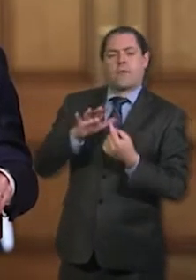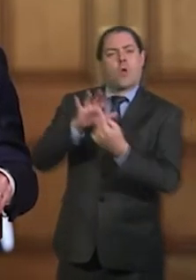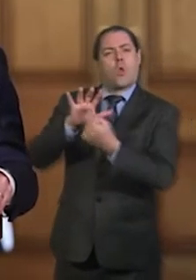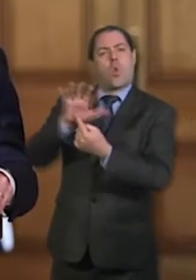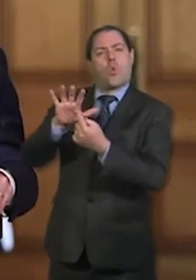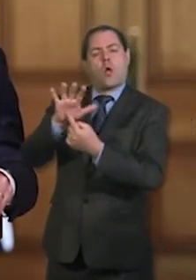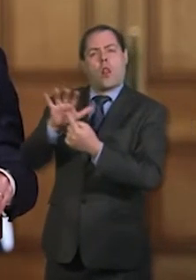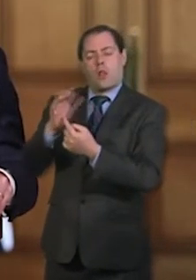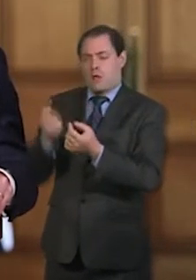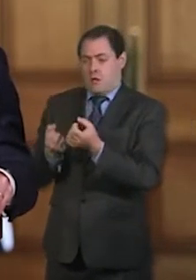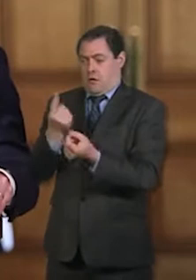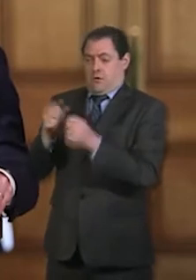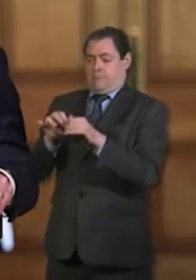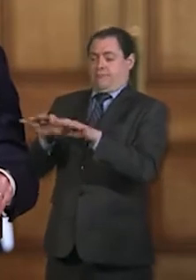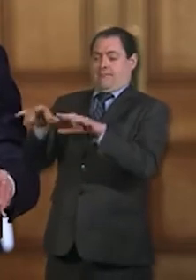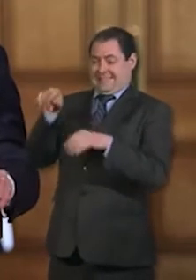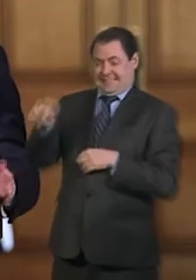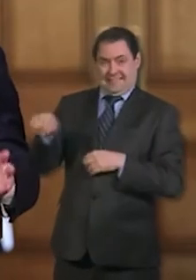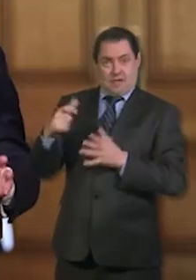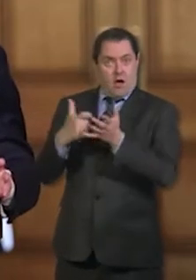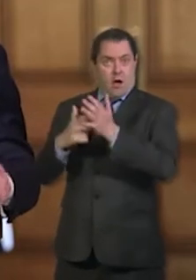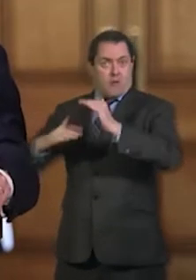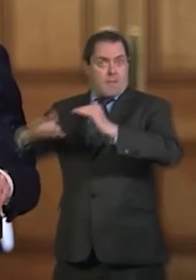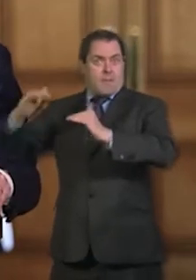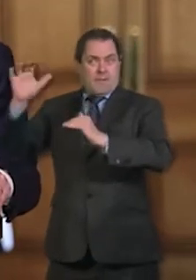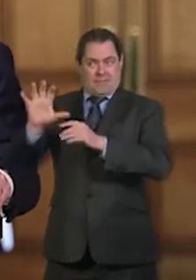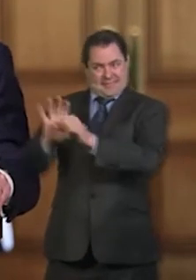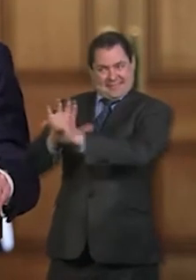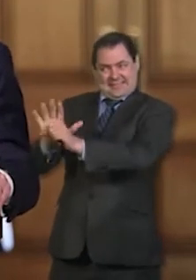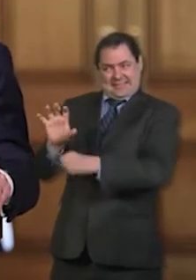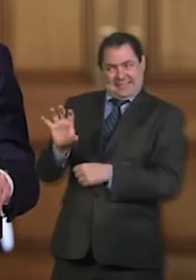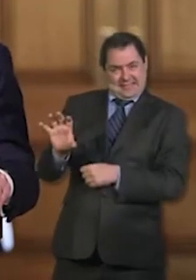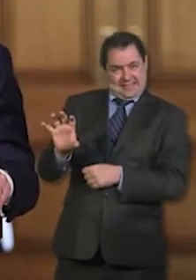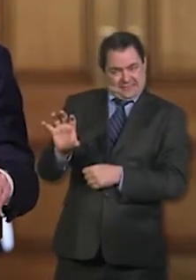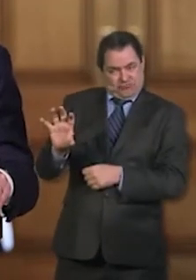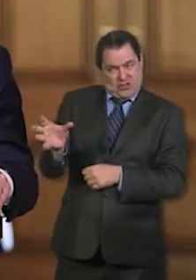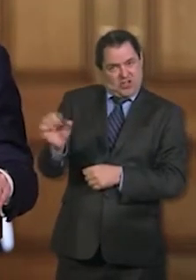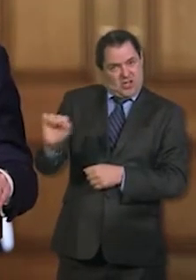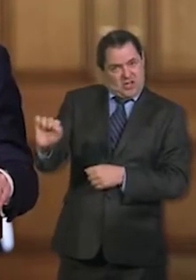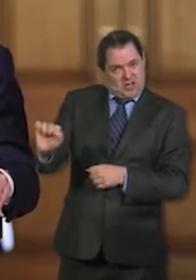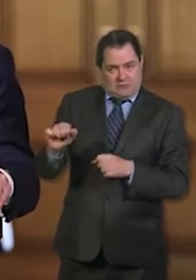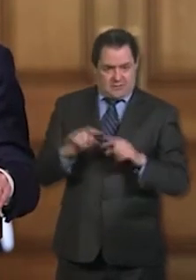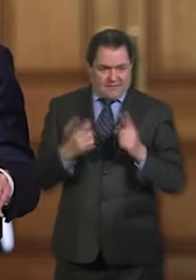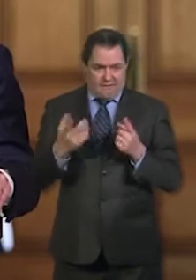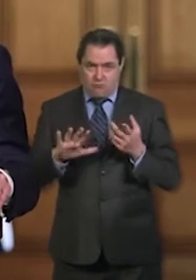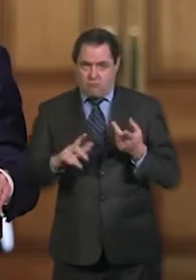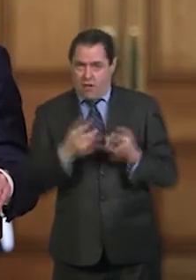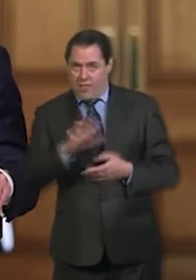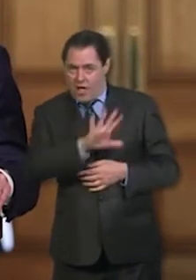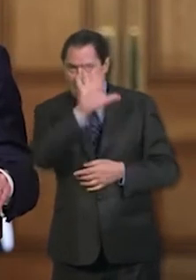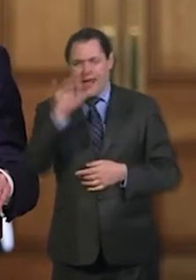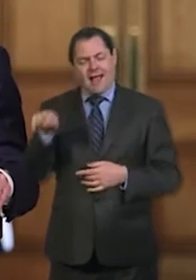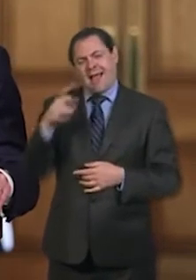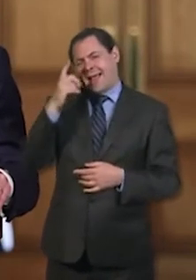part of the toolkit that we have available to respond if we need to. And this can take a range of options. For instance,